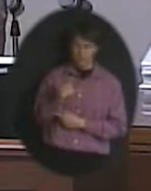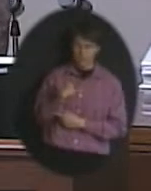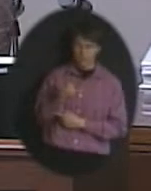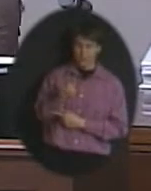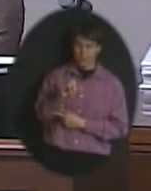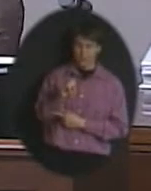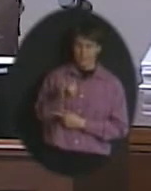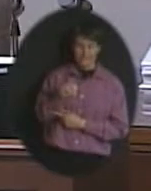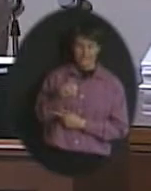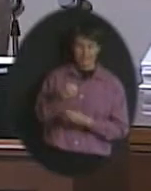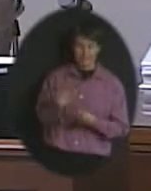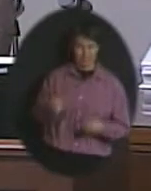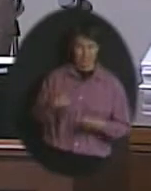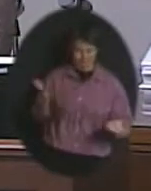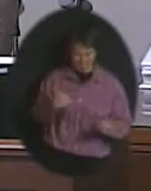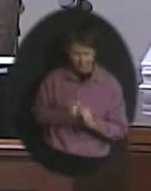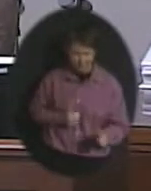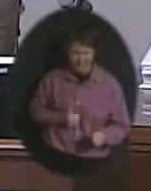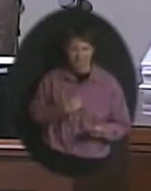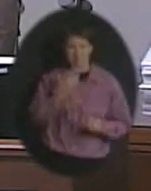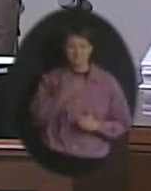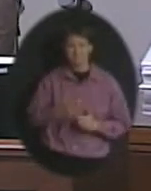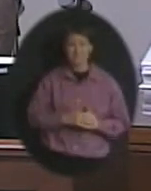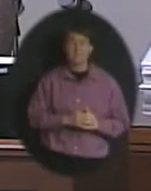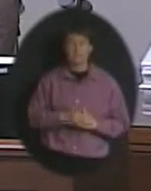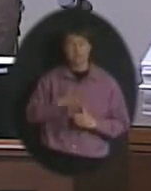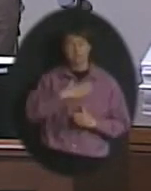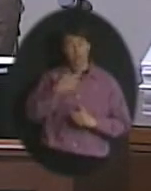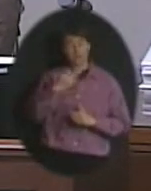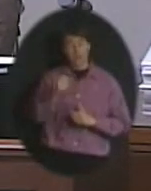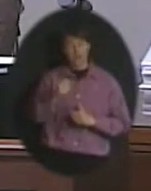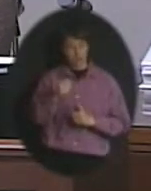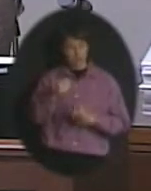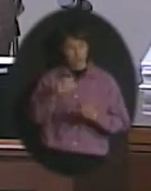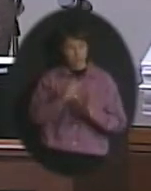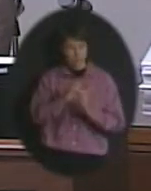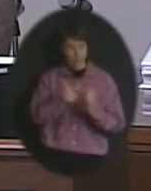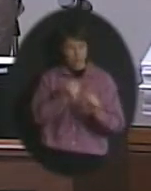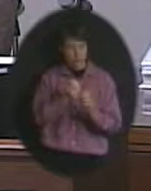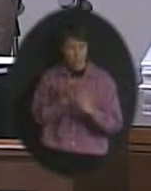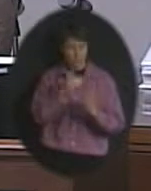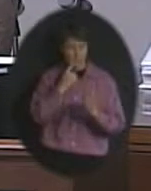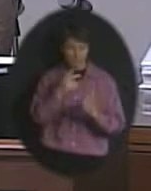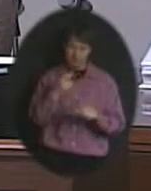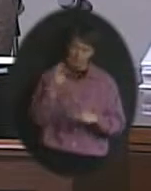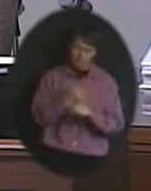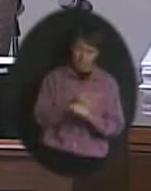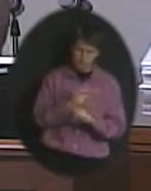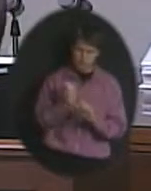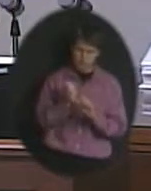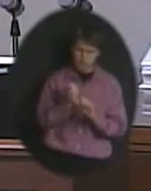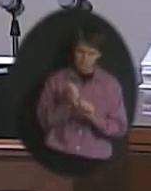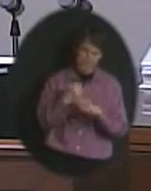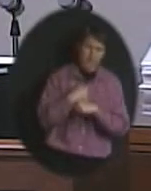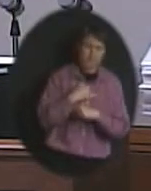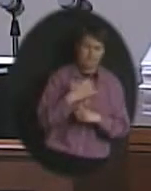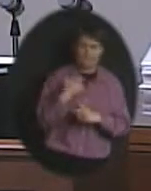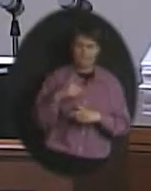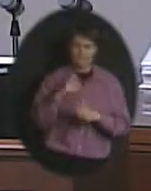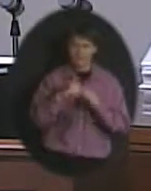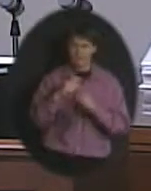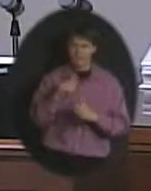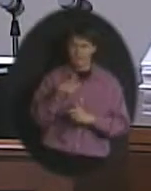averted. As my high school yearbook referenced, history was made, and the liberation movement rolled into the shop program.